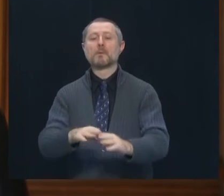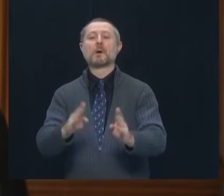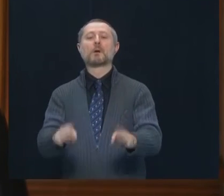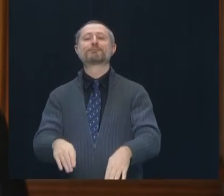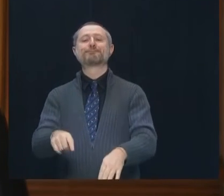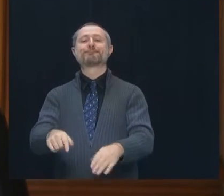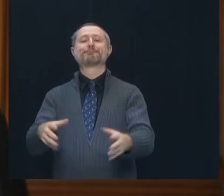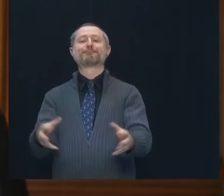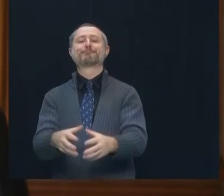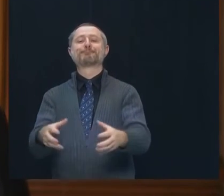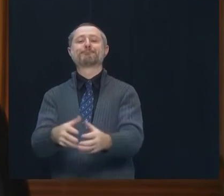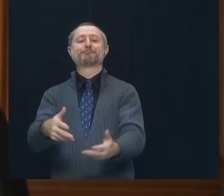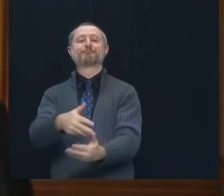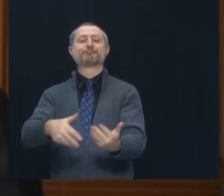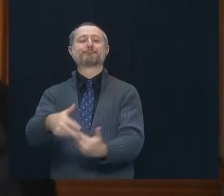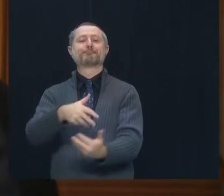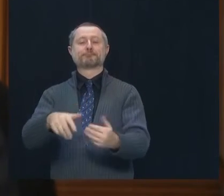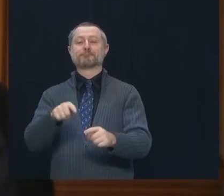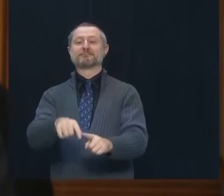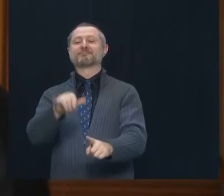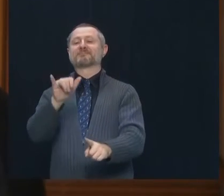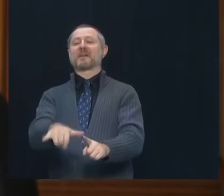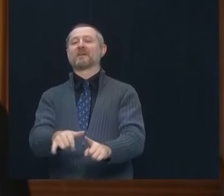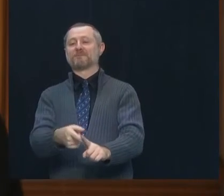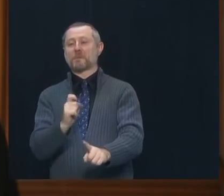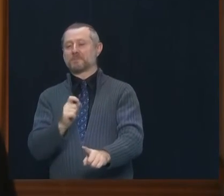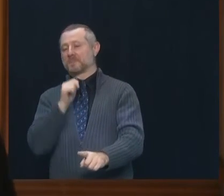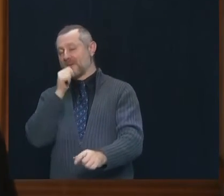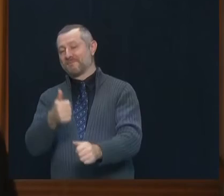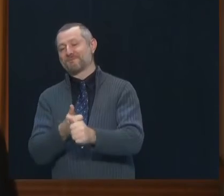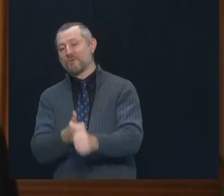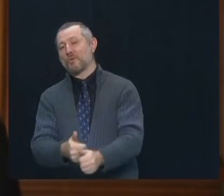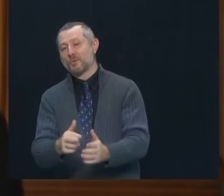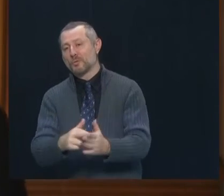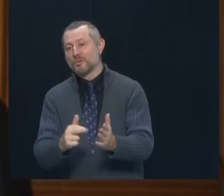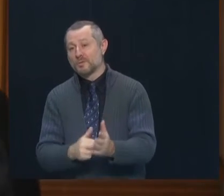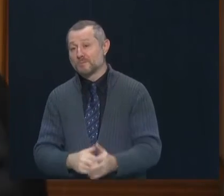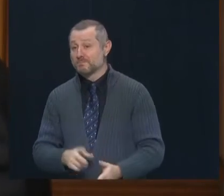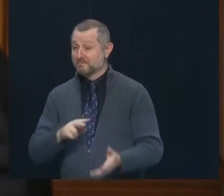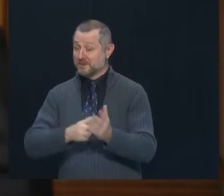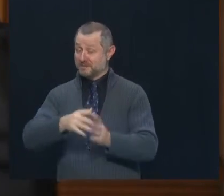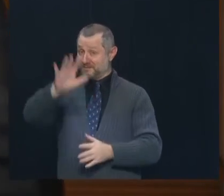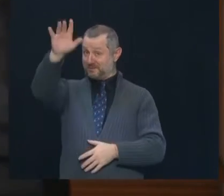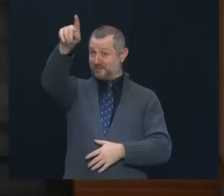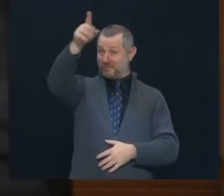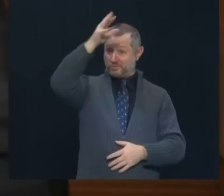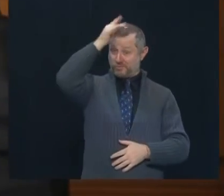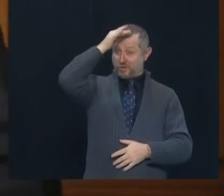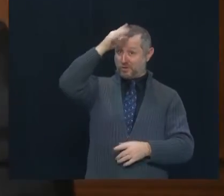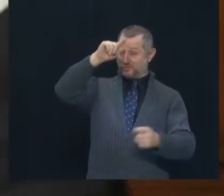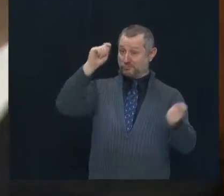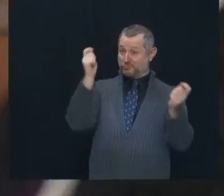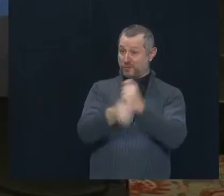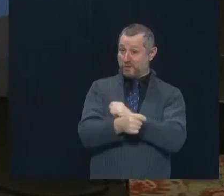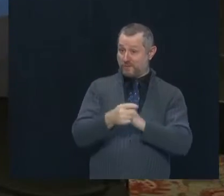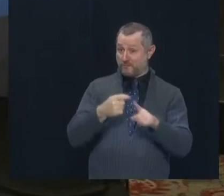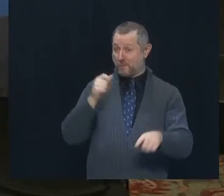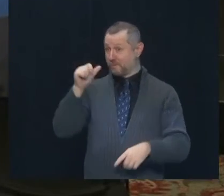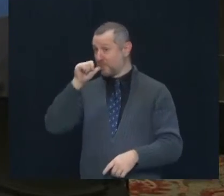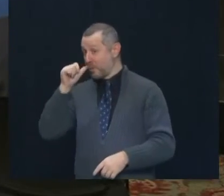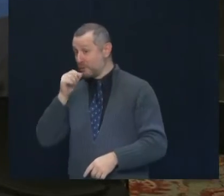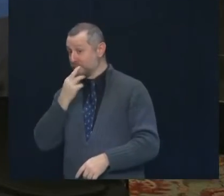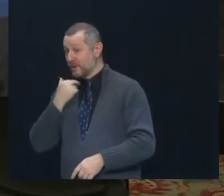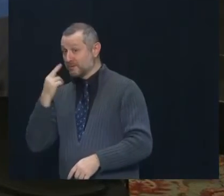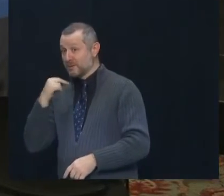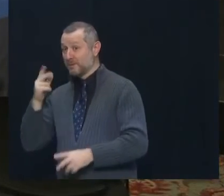and social gatherings that are not following the rules. Does that change your thinking on bars and restaurants, salons, things like that? Yeah, well, what's